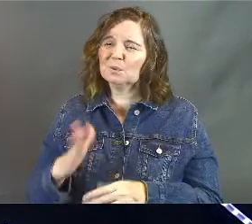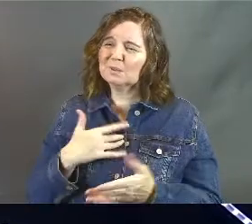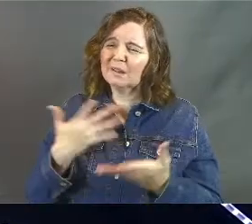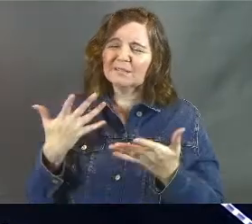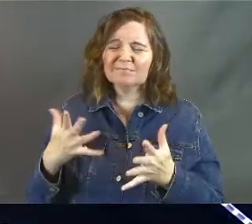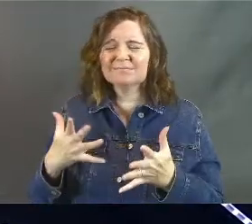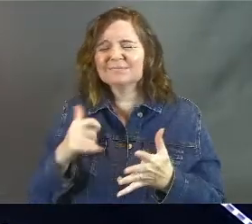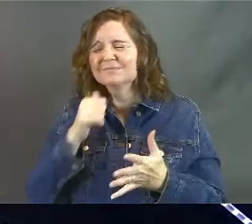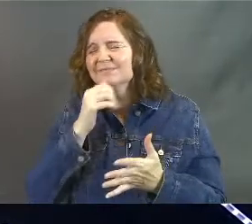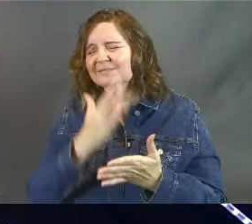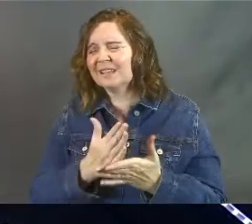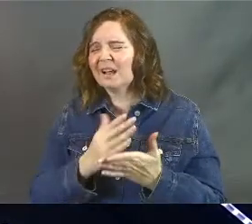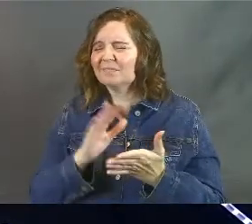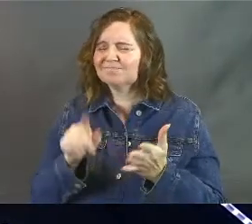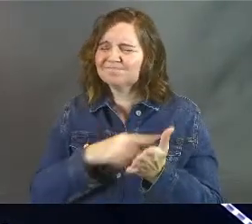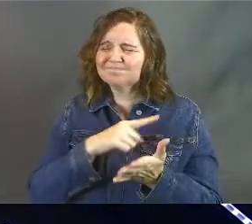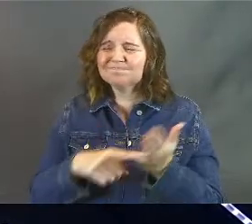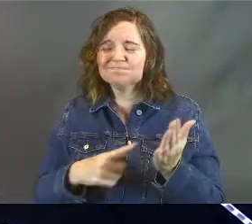of me?